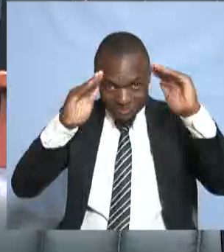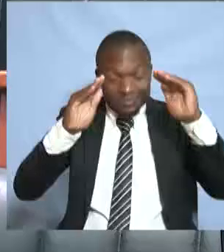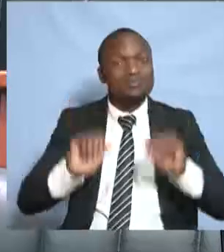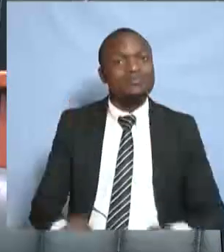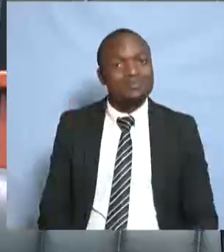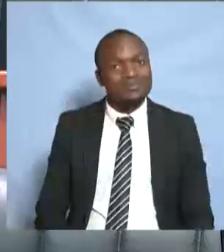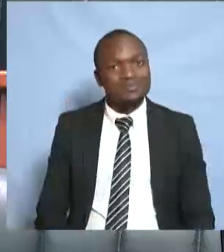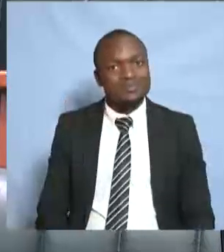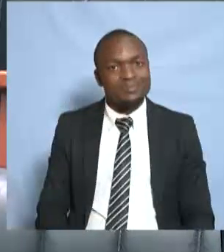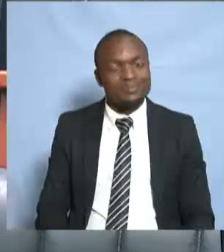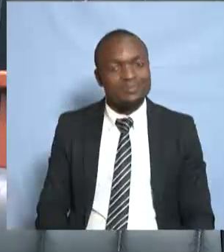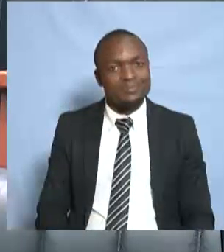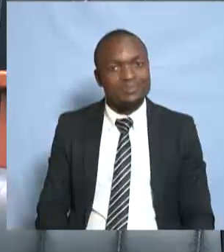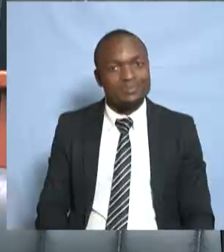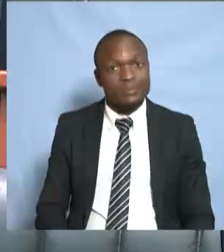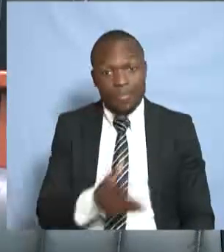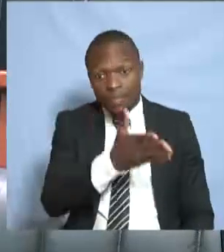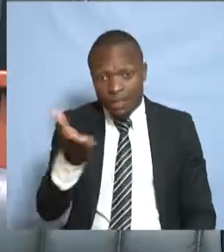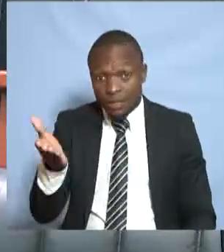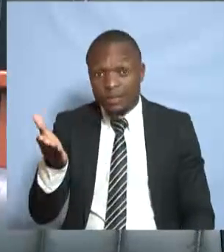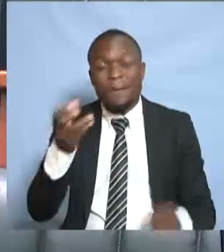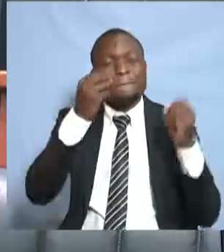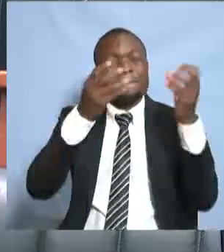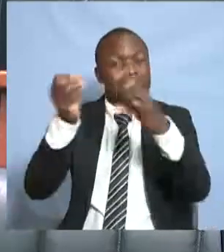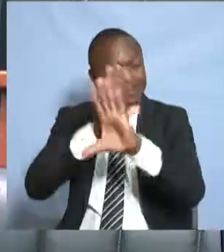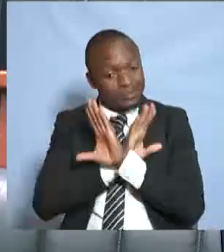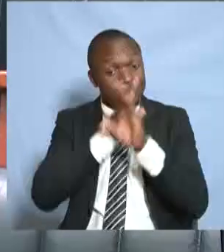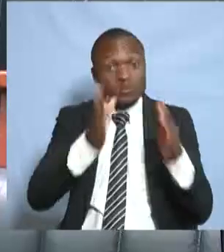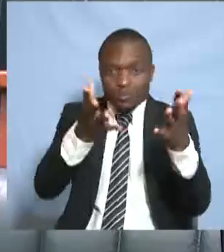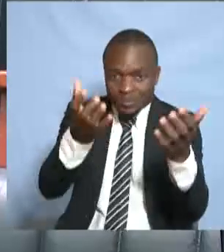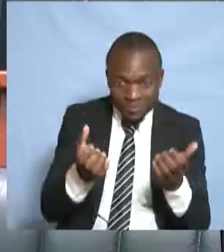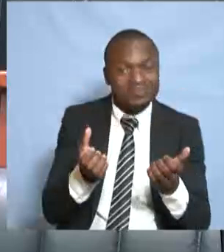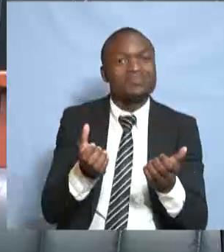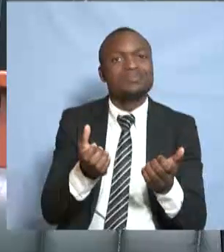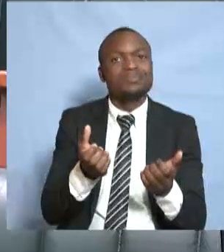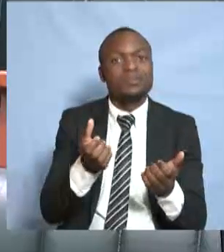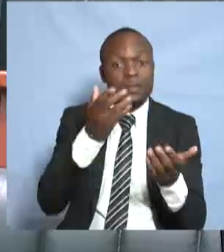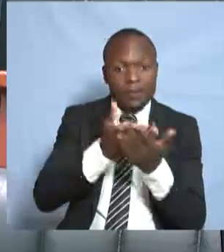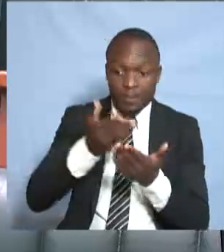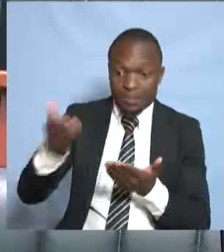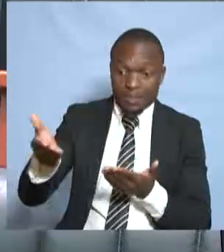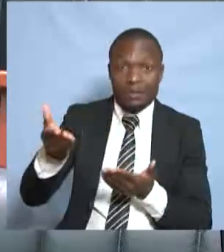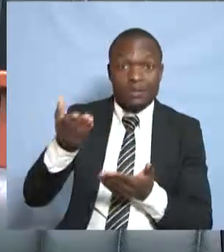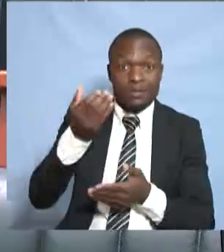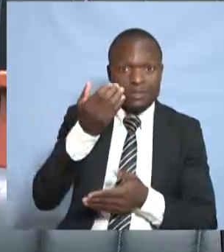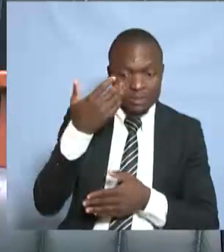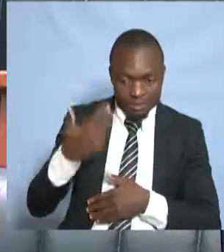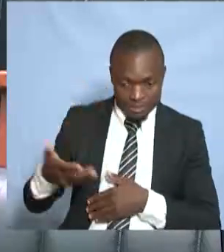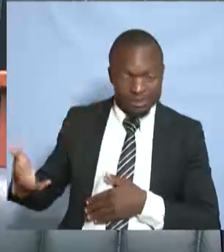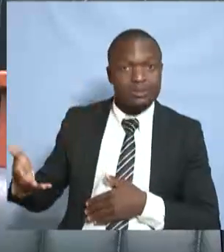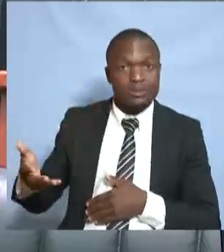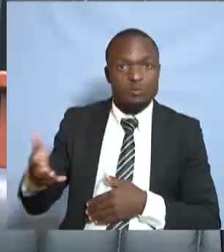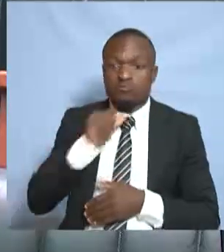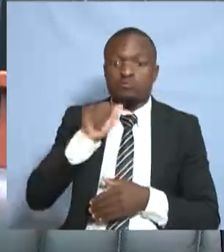instance, Mr. Speaker, that there have been many Zambians that have wanted to procure items that are of